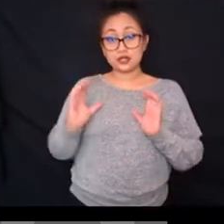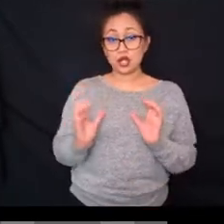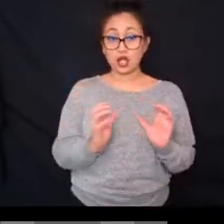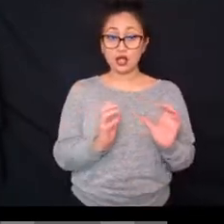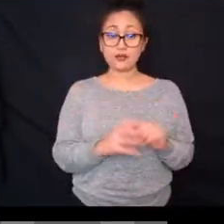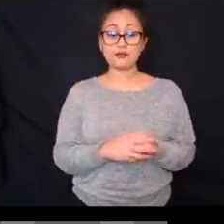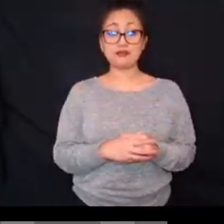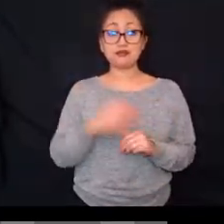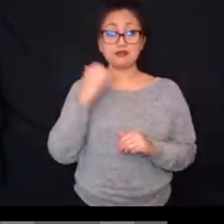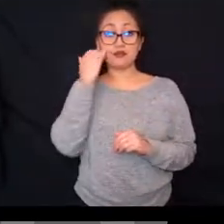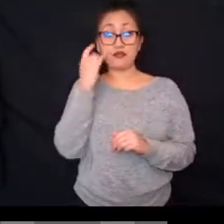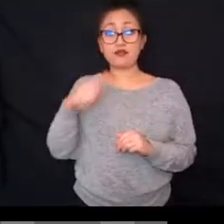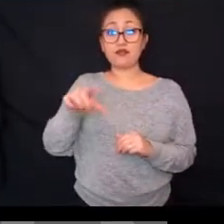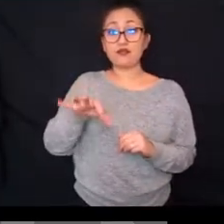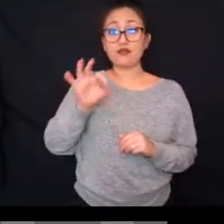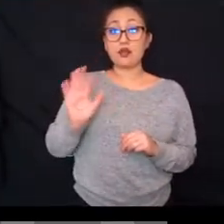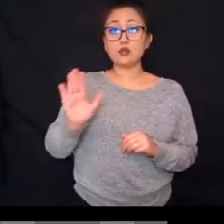If you'll find your spot.